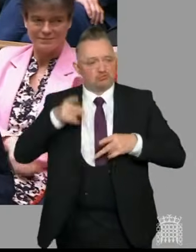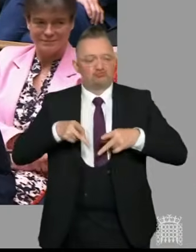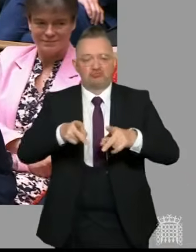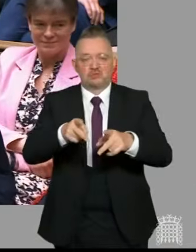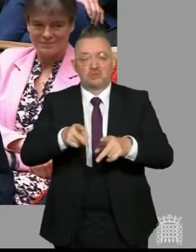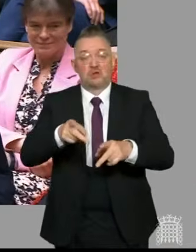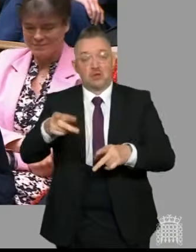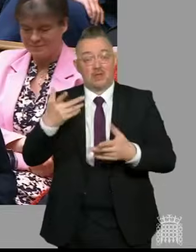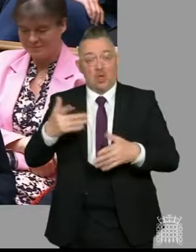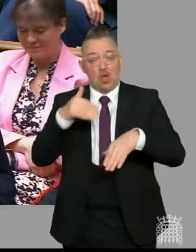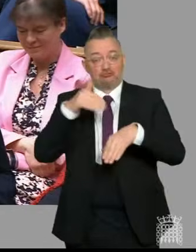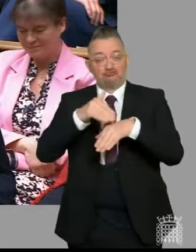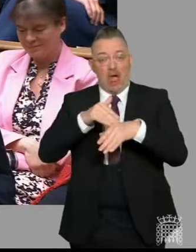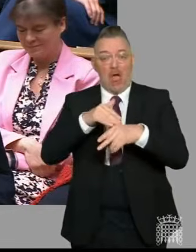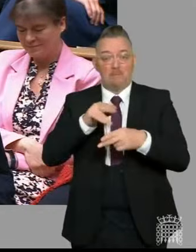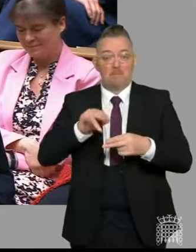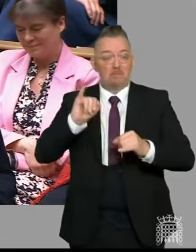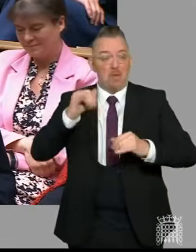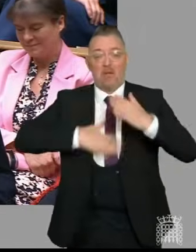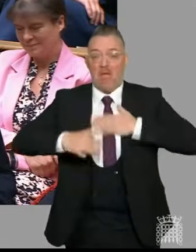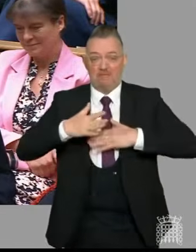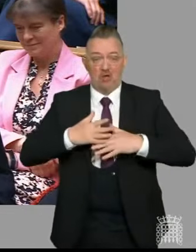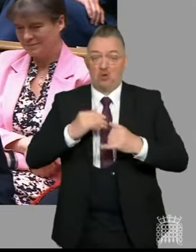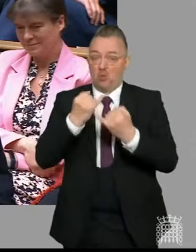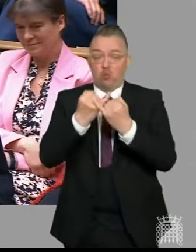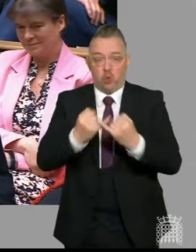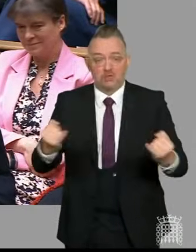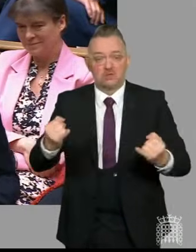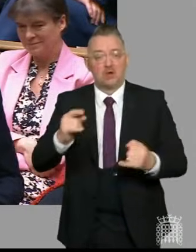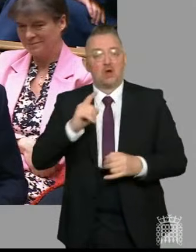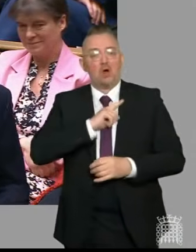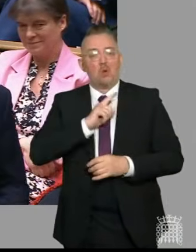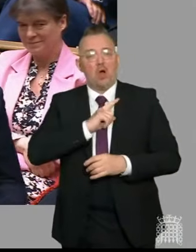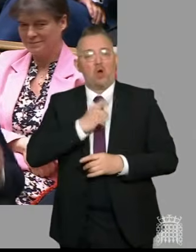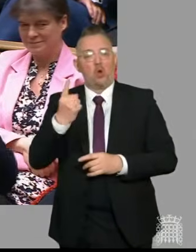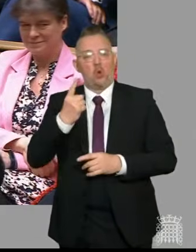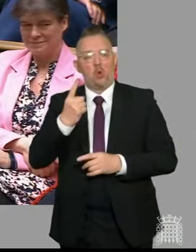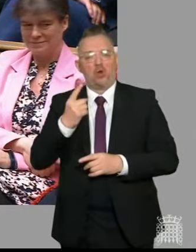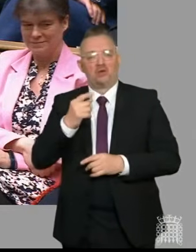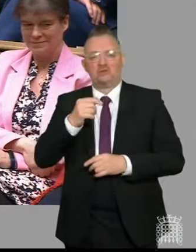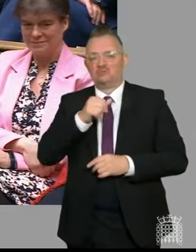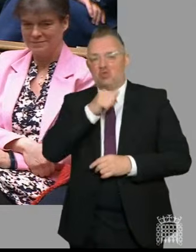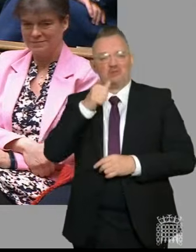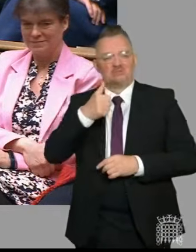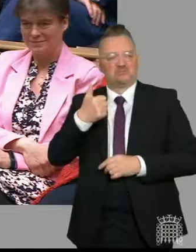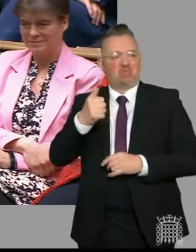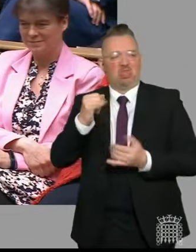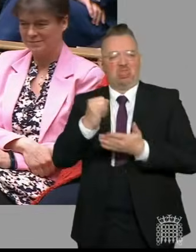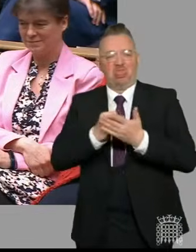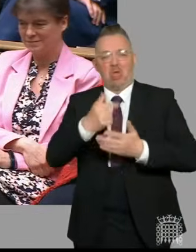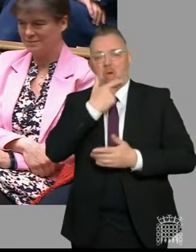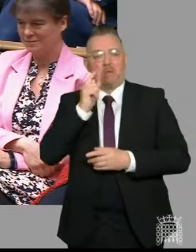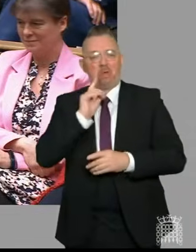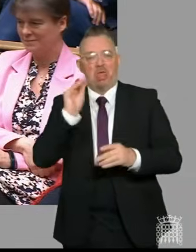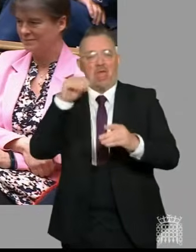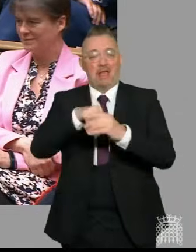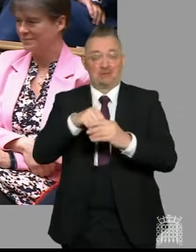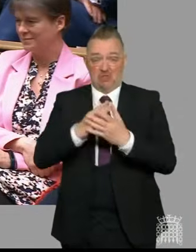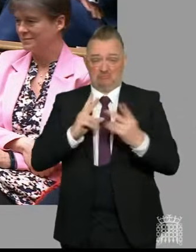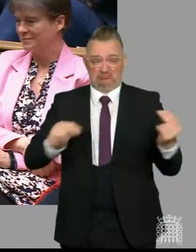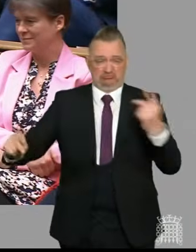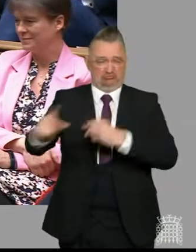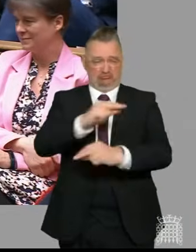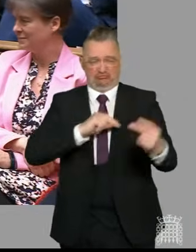by dumping undesirable people in the centre of Tunstall at Sneed Arms Hotel. Does the Deputy Prime Minister agree with me